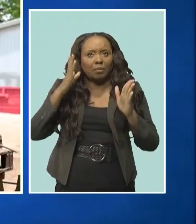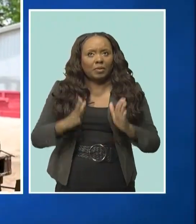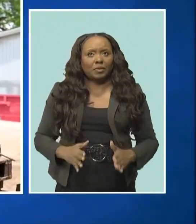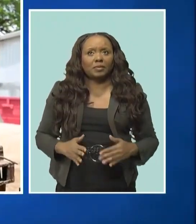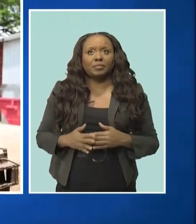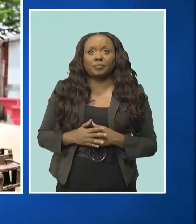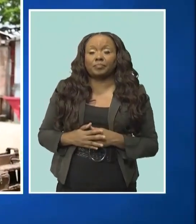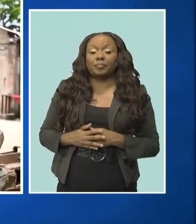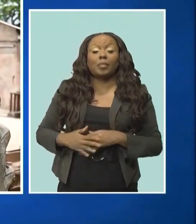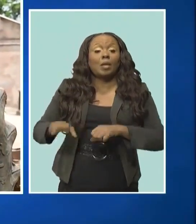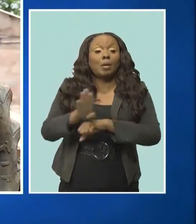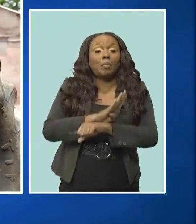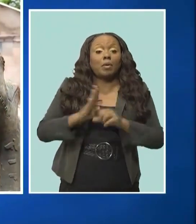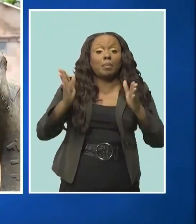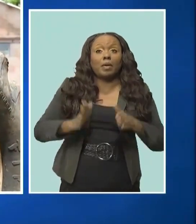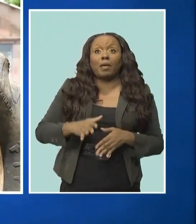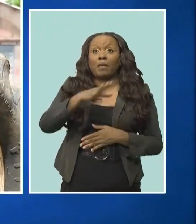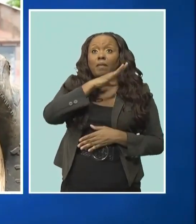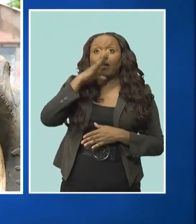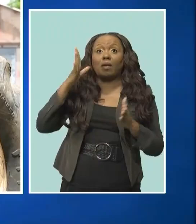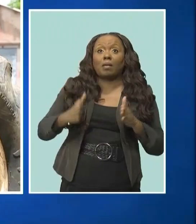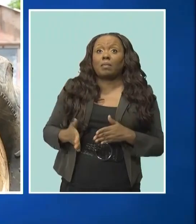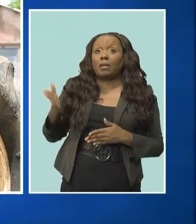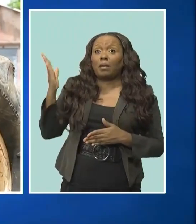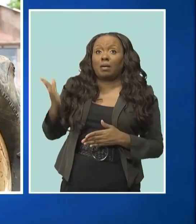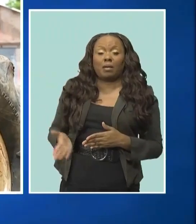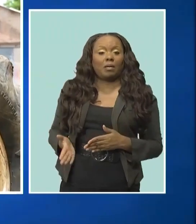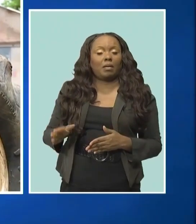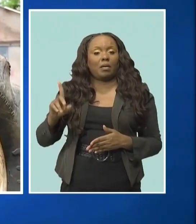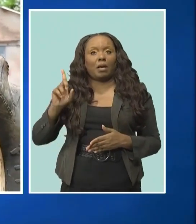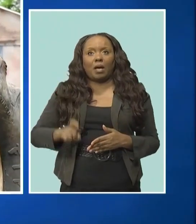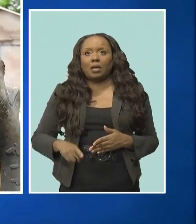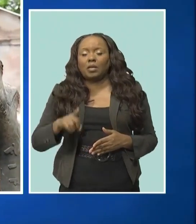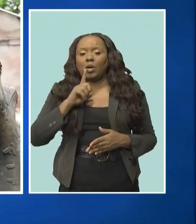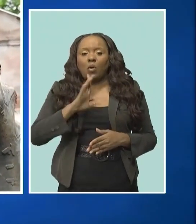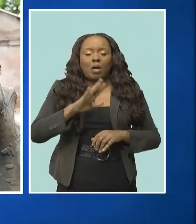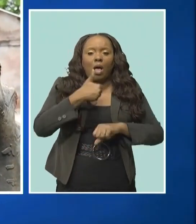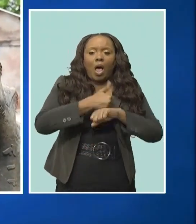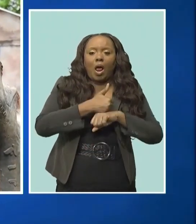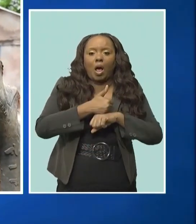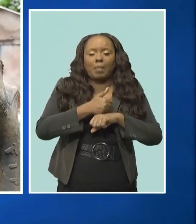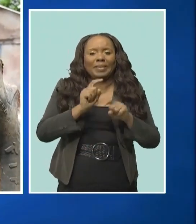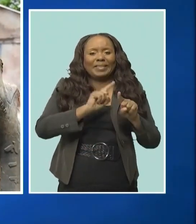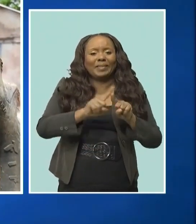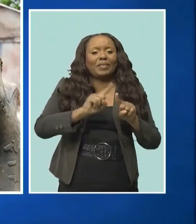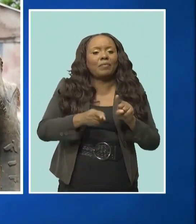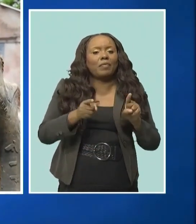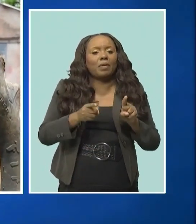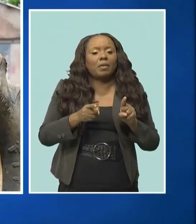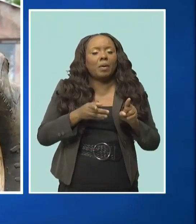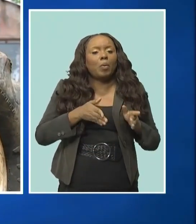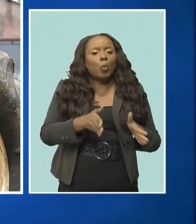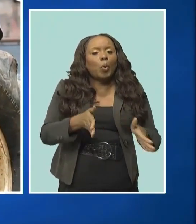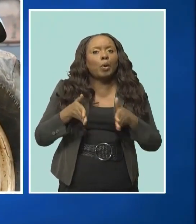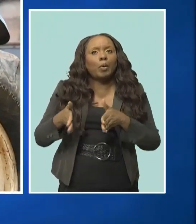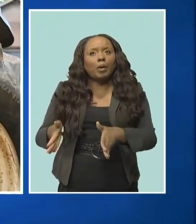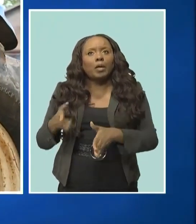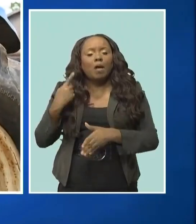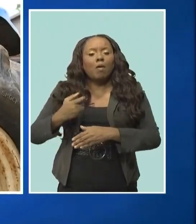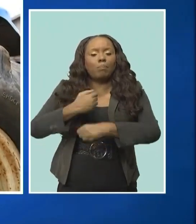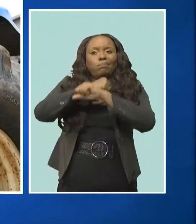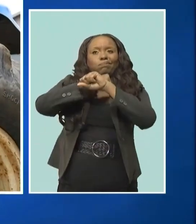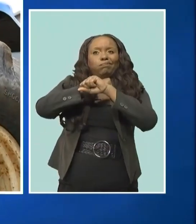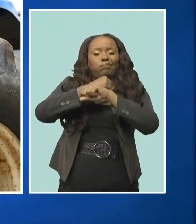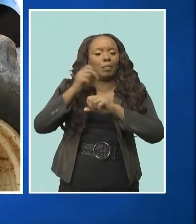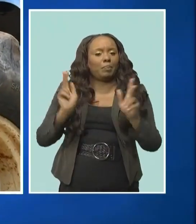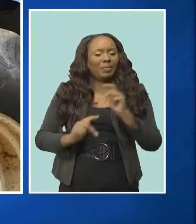A Barbadian farmer forced to put anti-stealing and vandalism methods in place due to an increase in diesel theft these